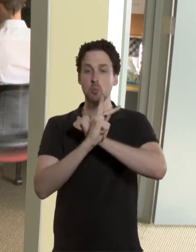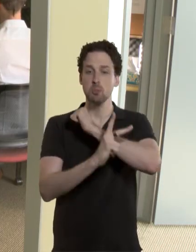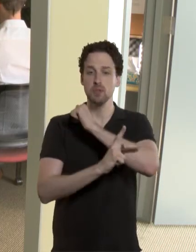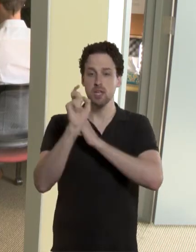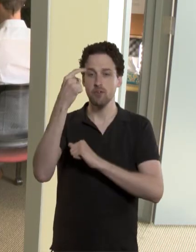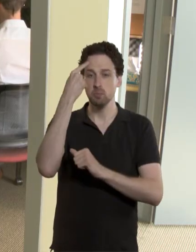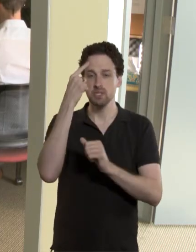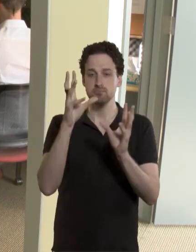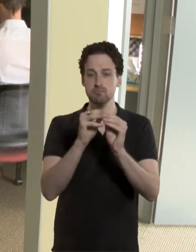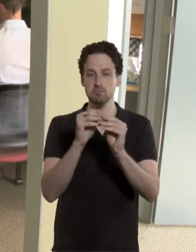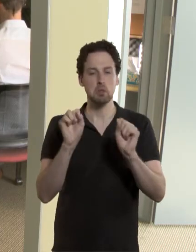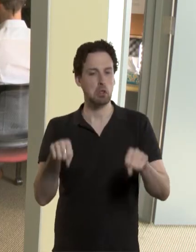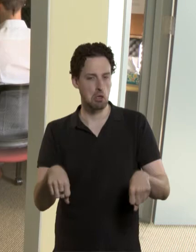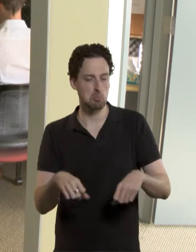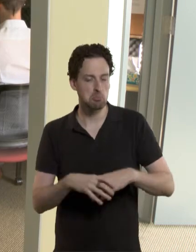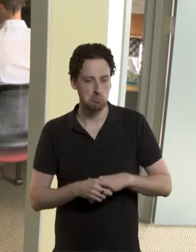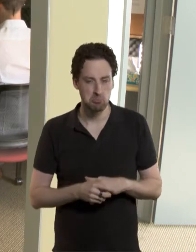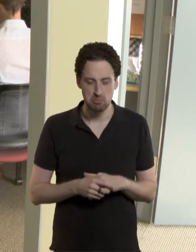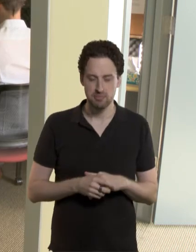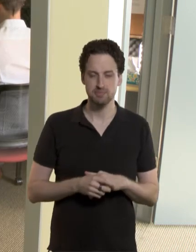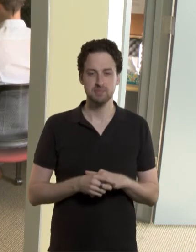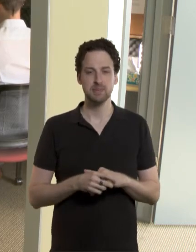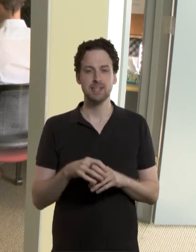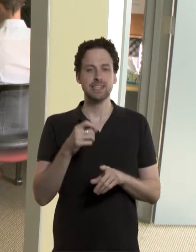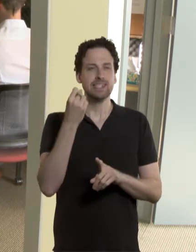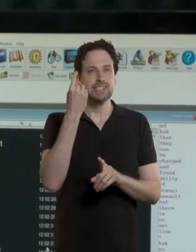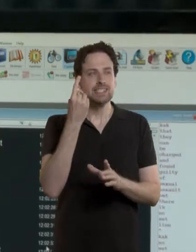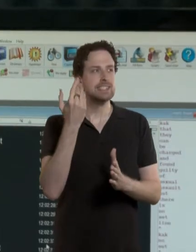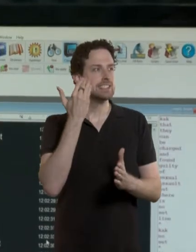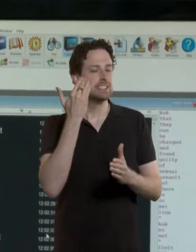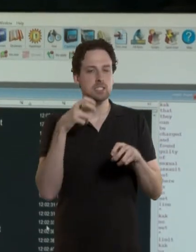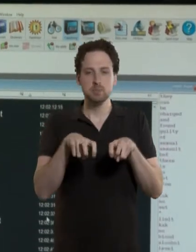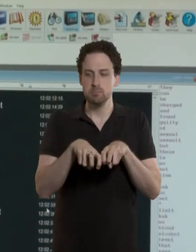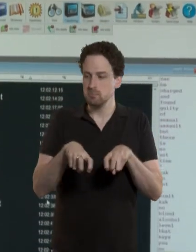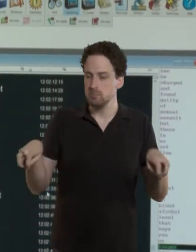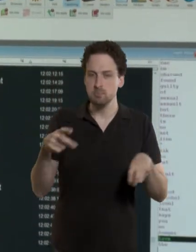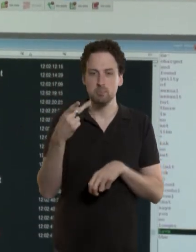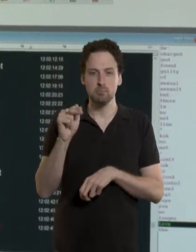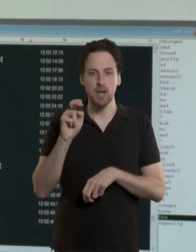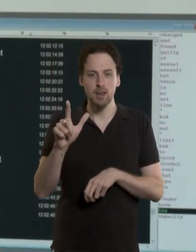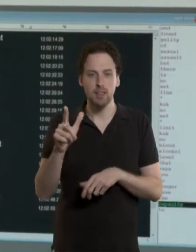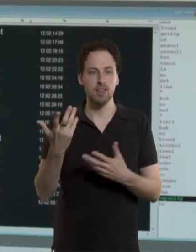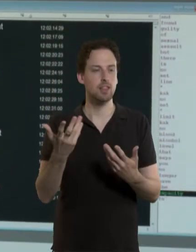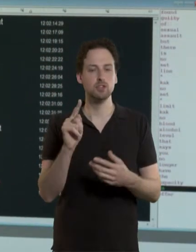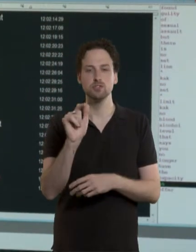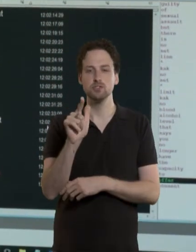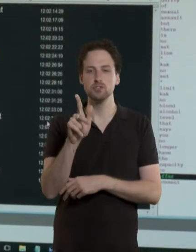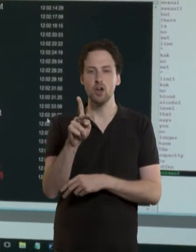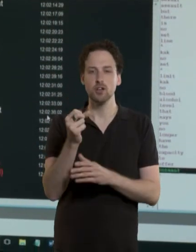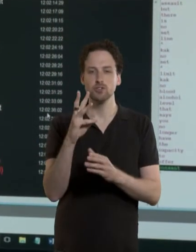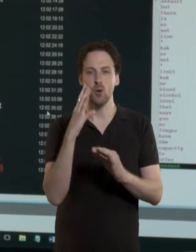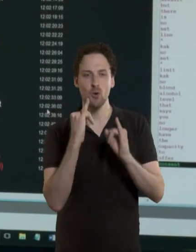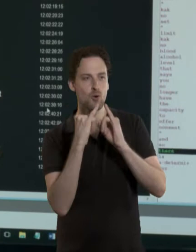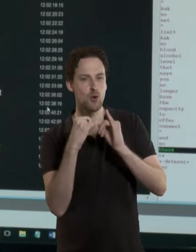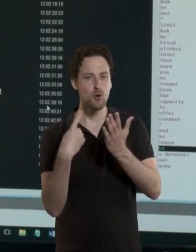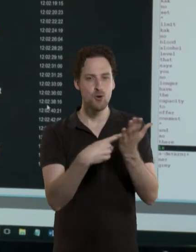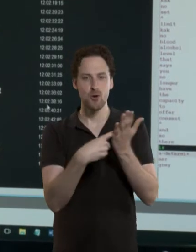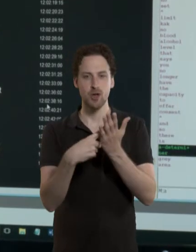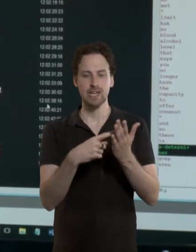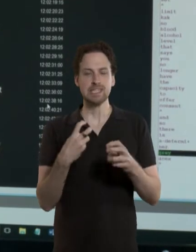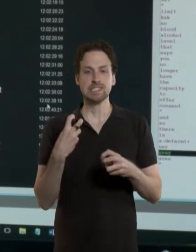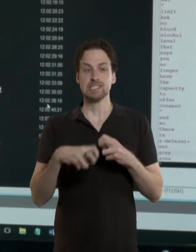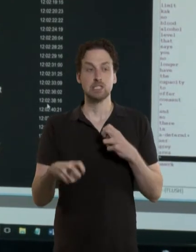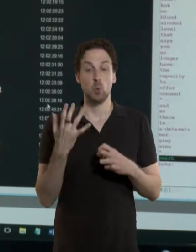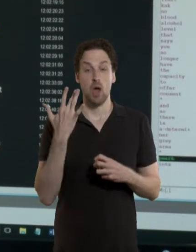newscasts also, parliamentary proceedings. Faster programming, panel shows, talk shows, are less suitable for voice